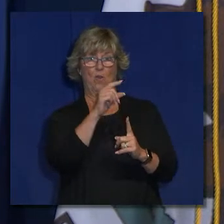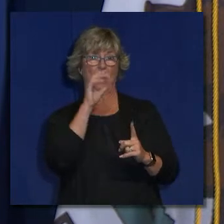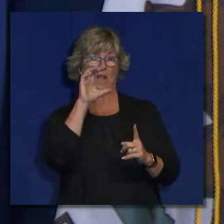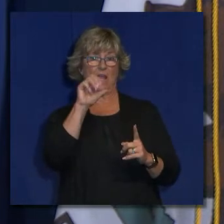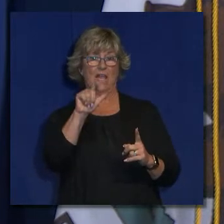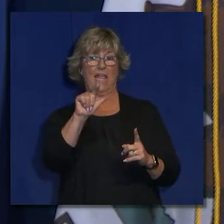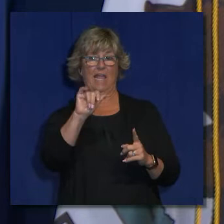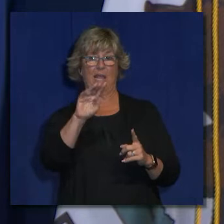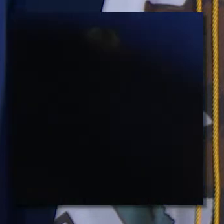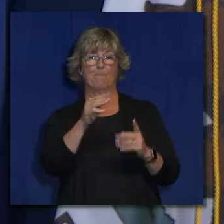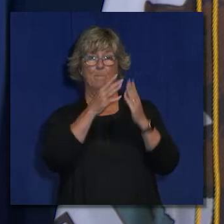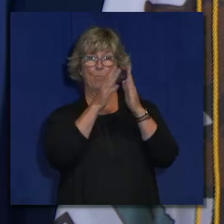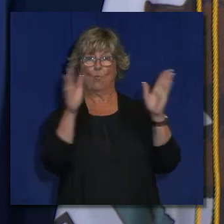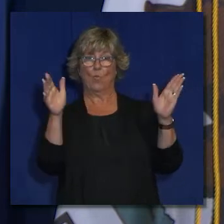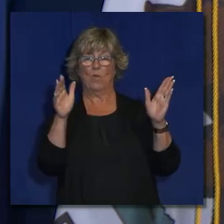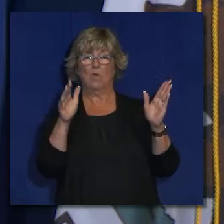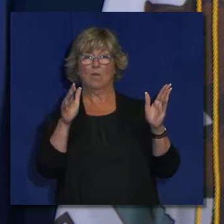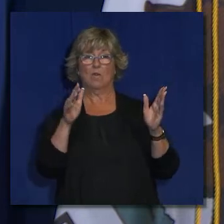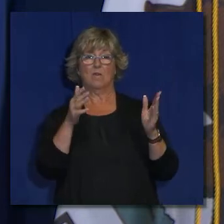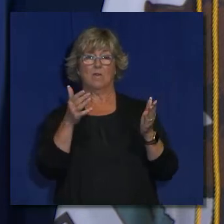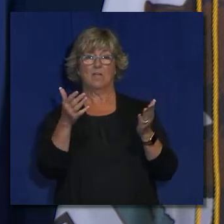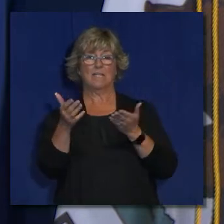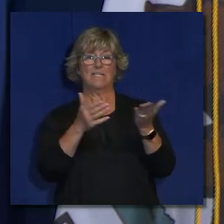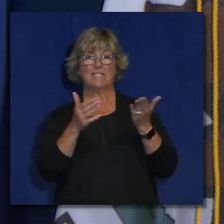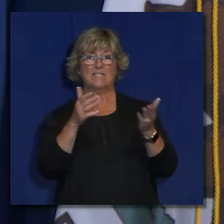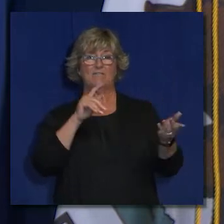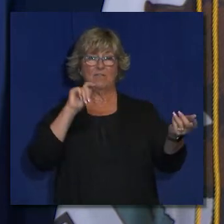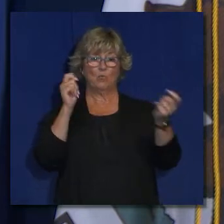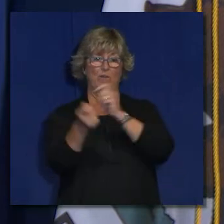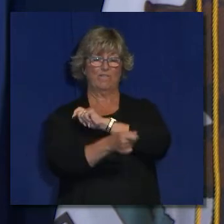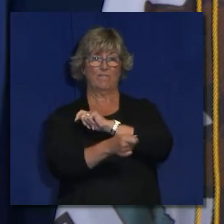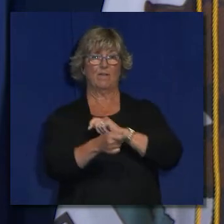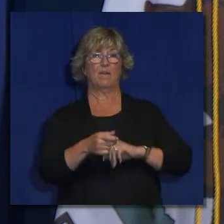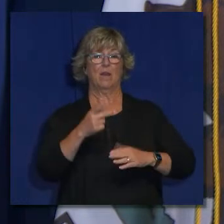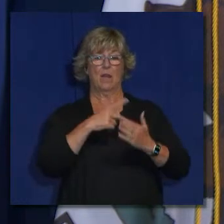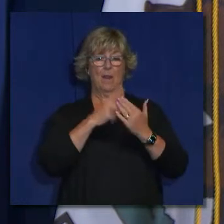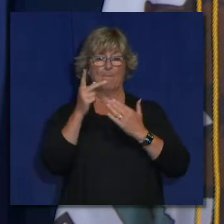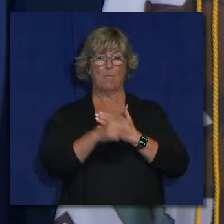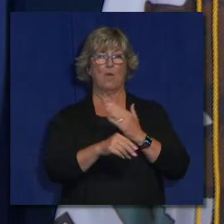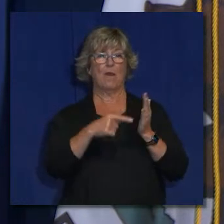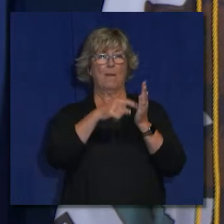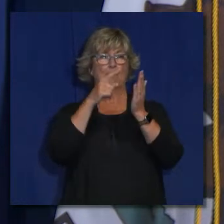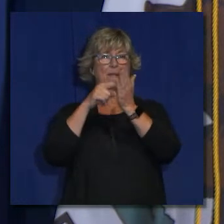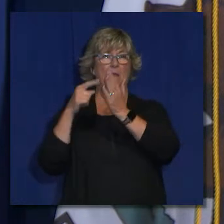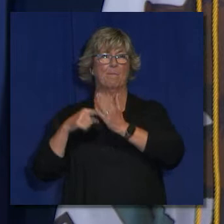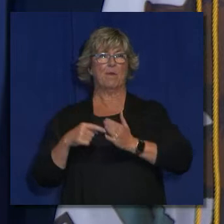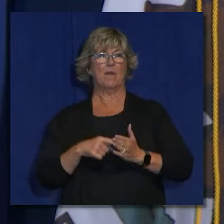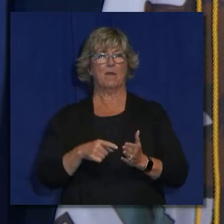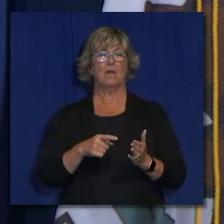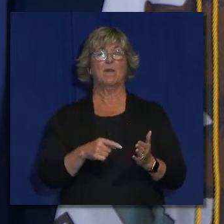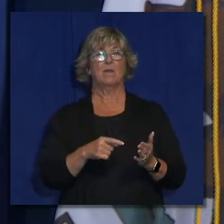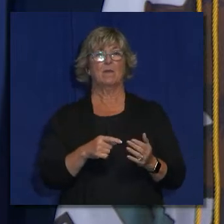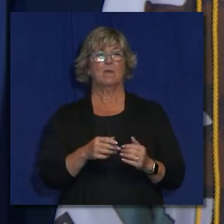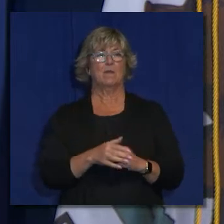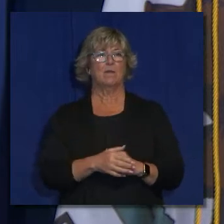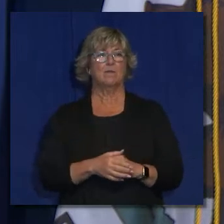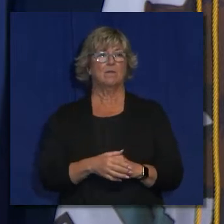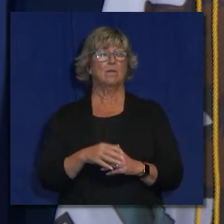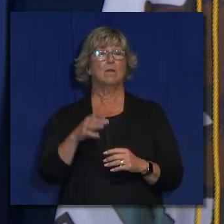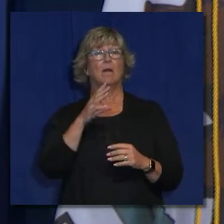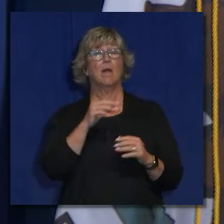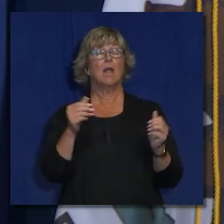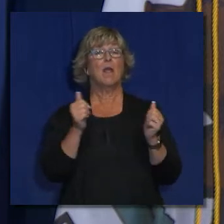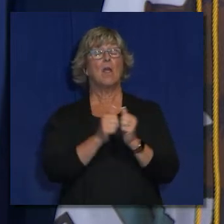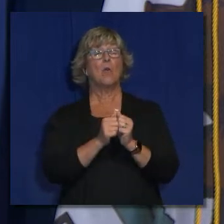is a broad-based delivery system reform, program and payment reform at its base, and along